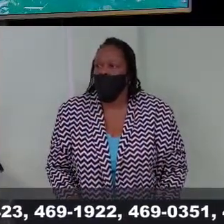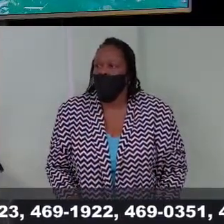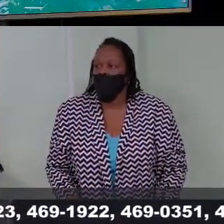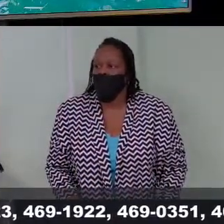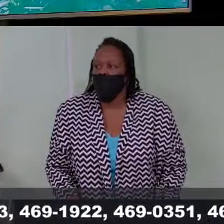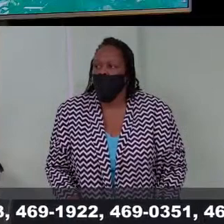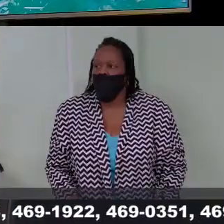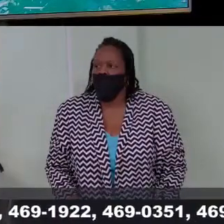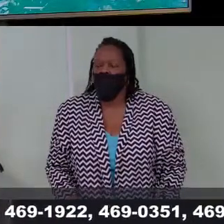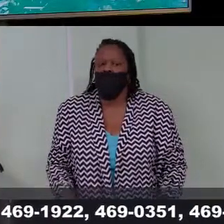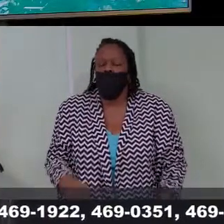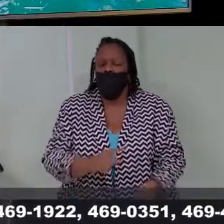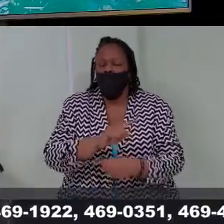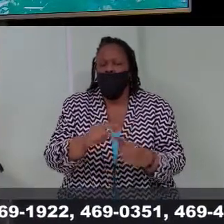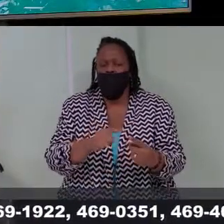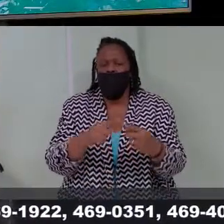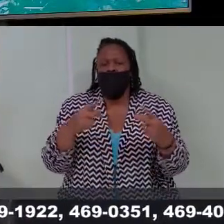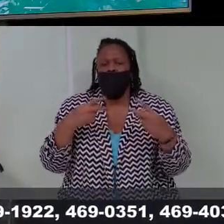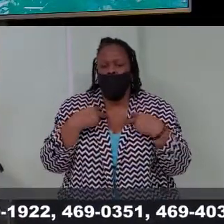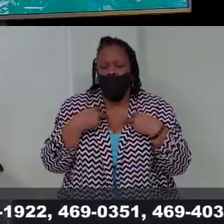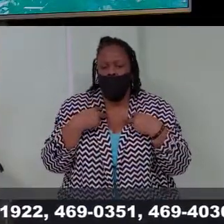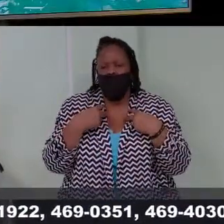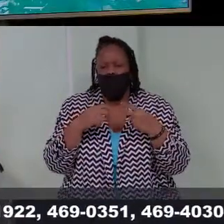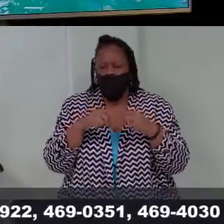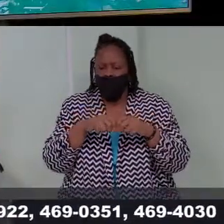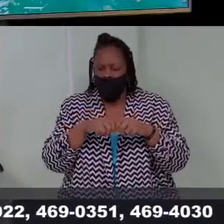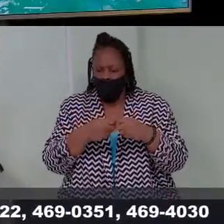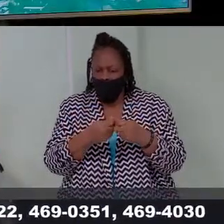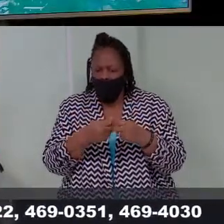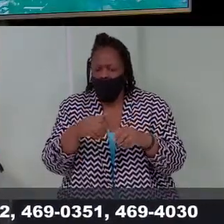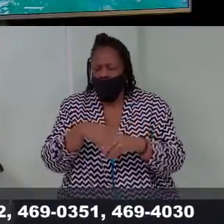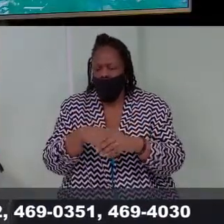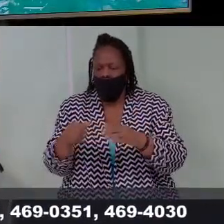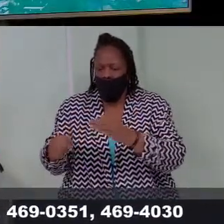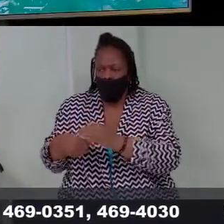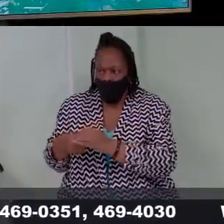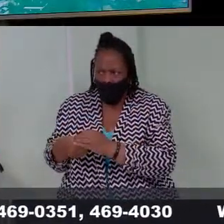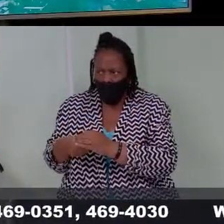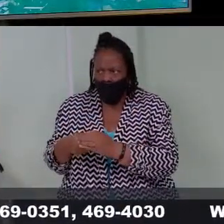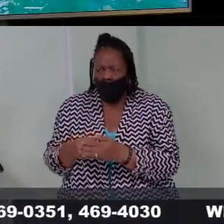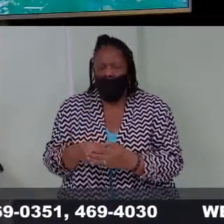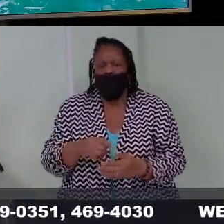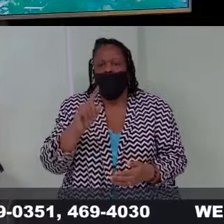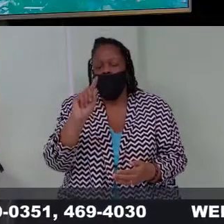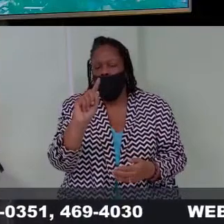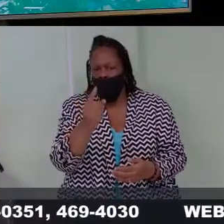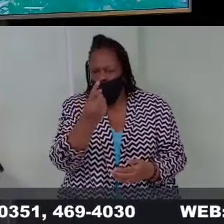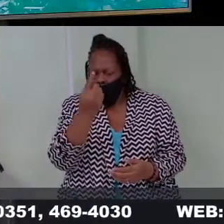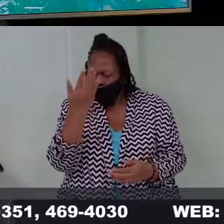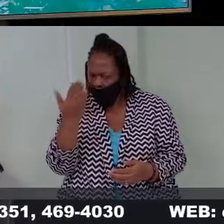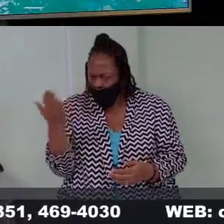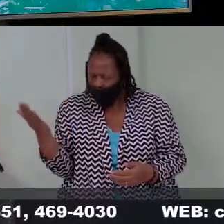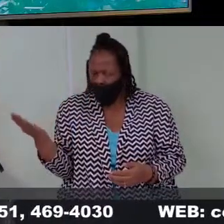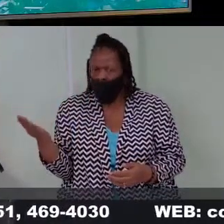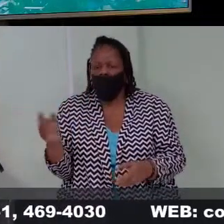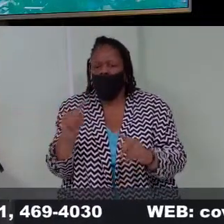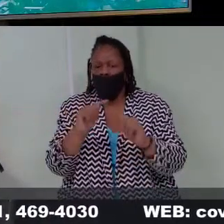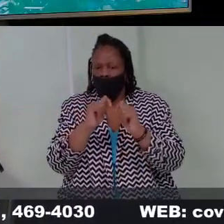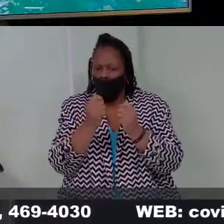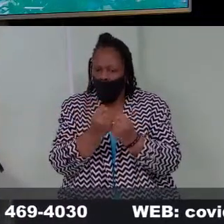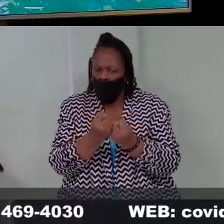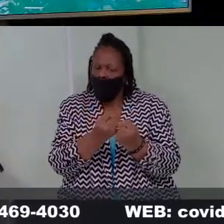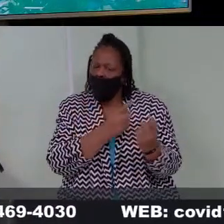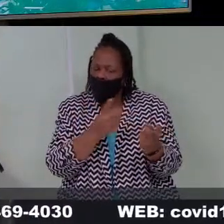When there is a breach in quarantine that is identified, the first thing that the task force